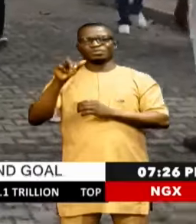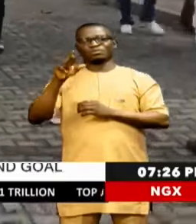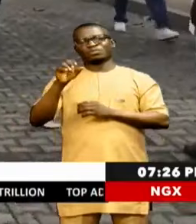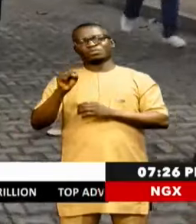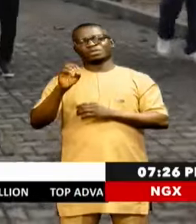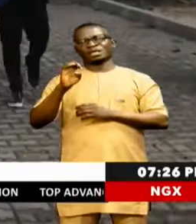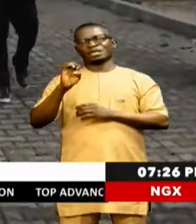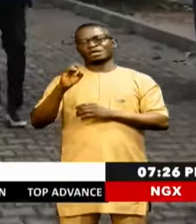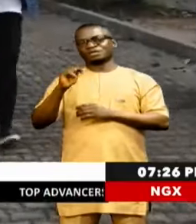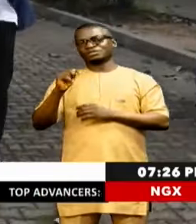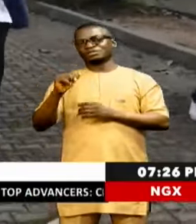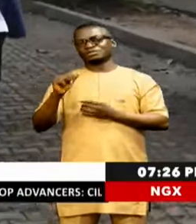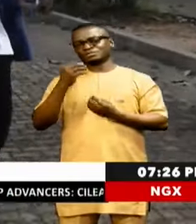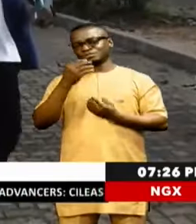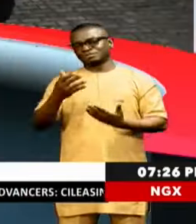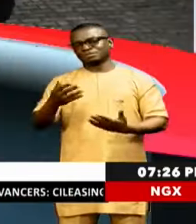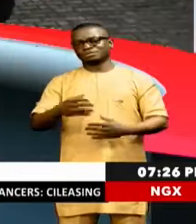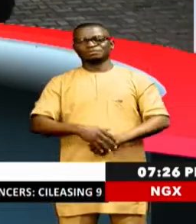Alpha, NTA News.